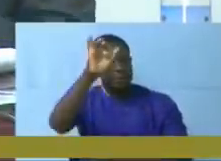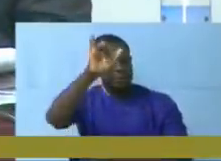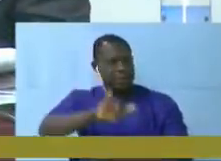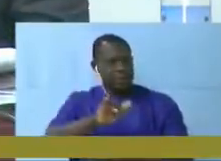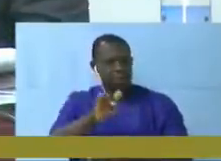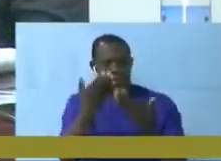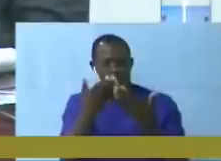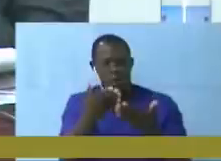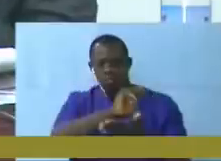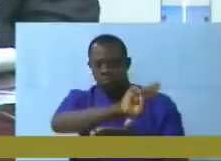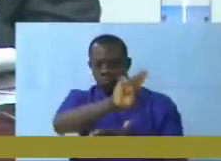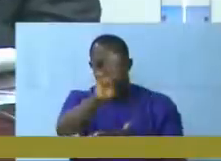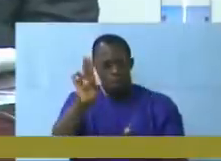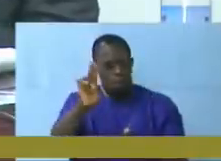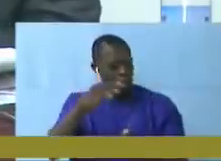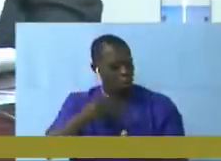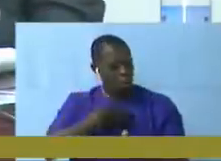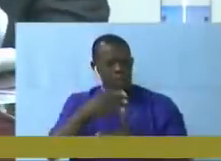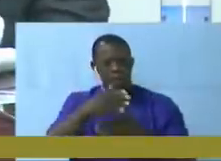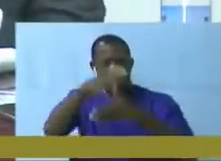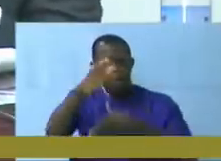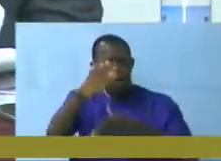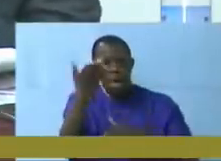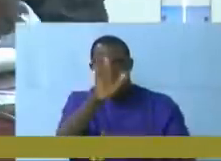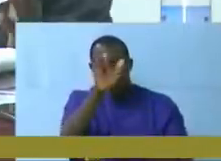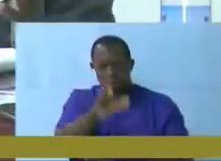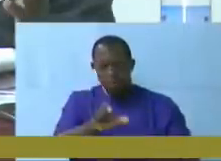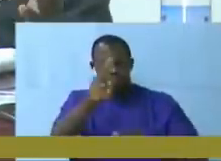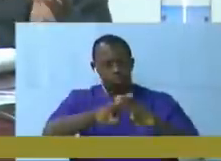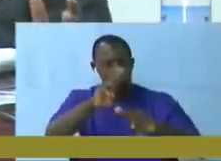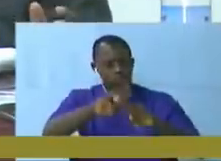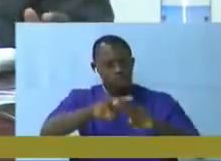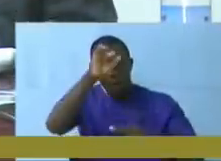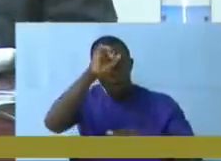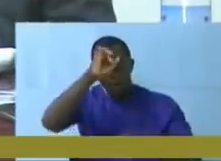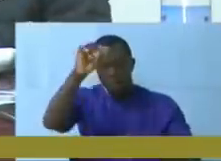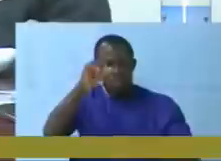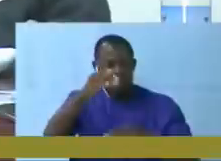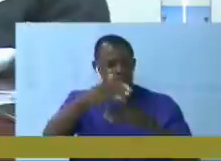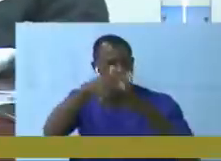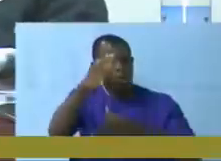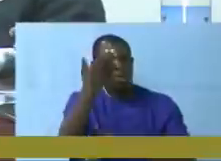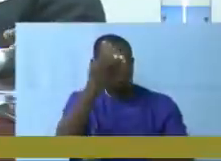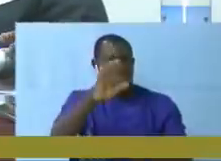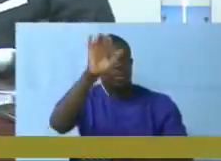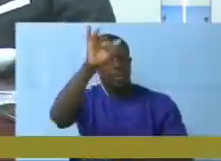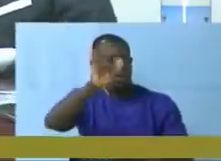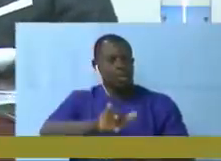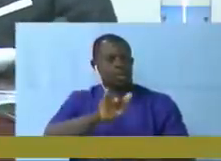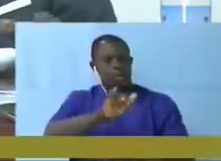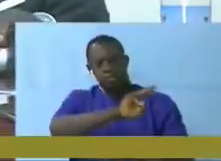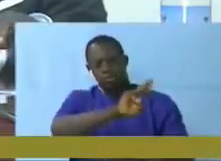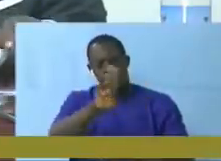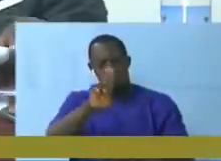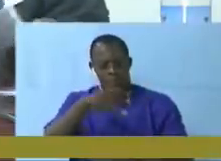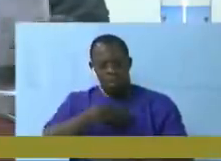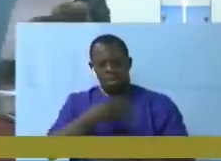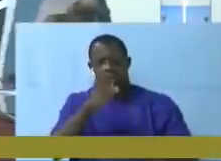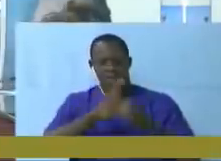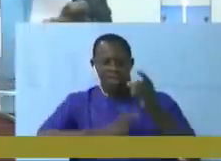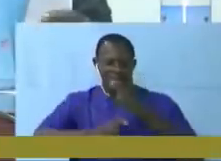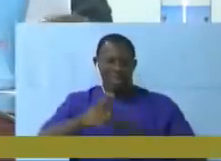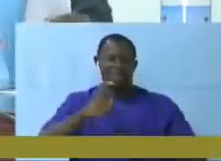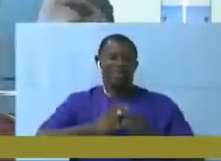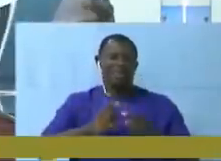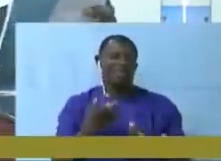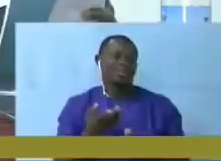want anybody to be here as president for more than 10 years. Lolu awona solo da fa melni bon wa Gambia